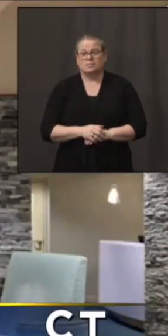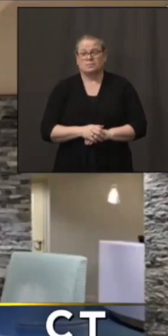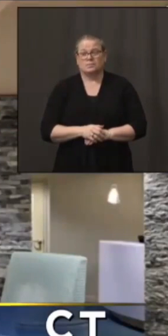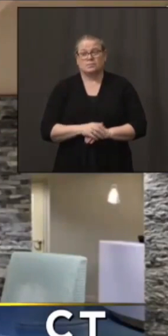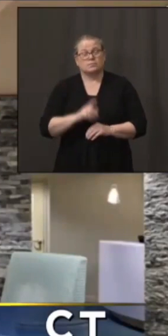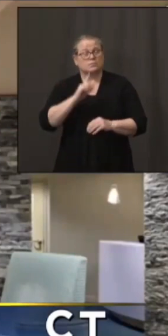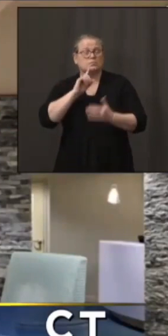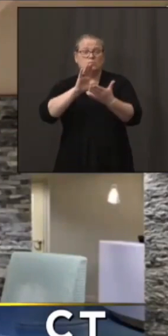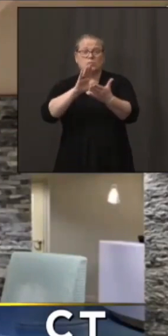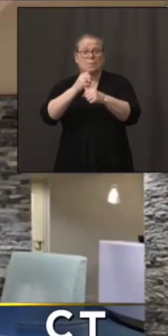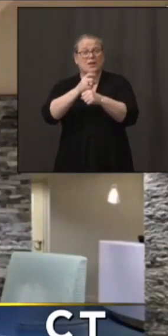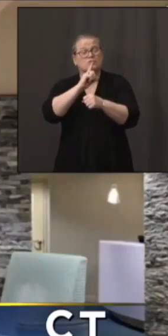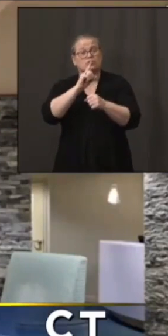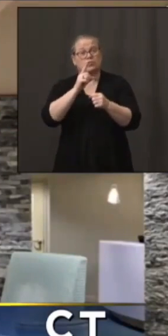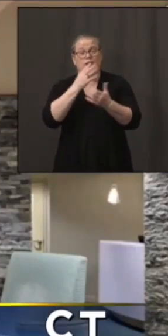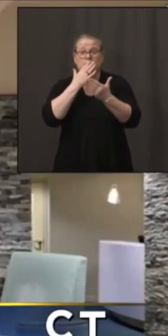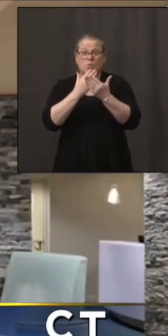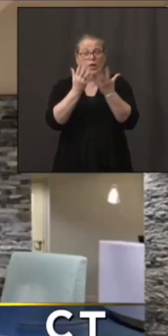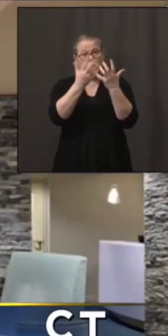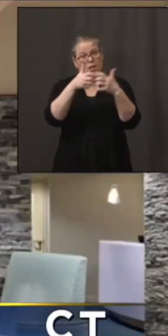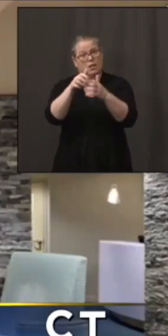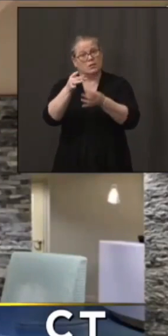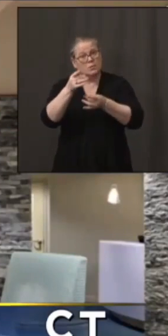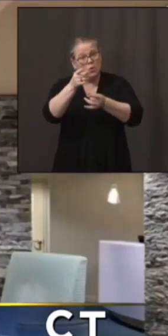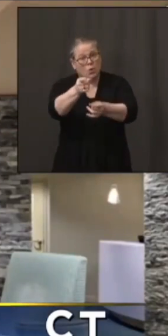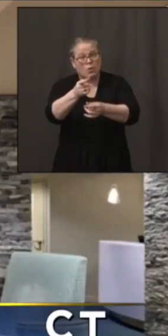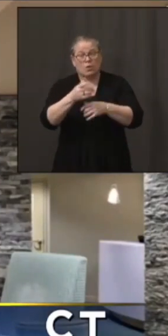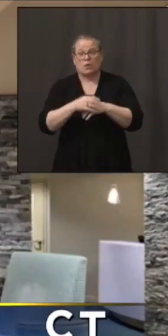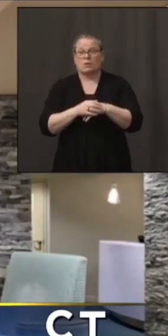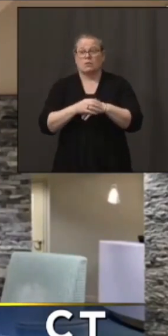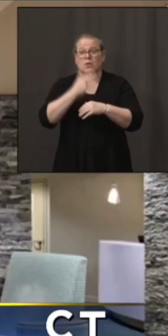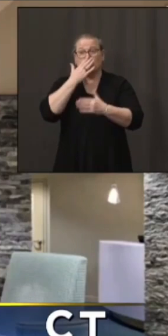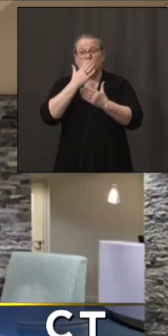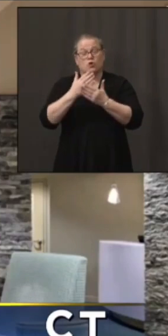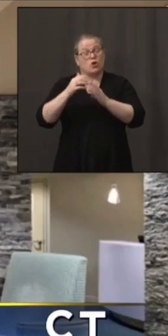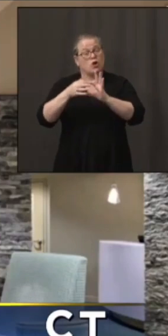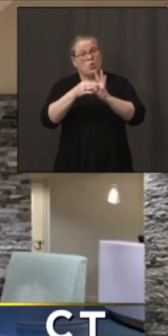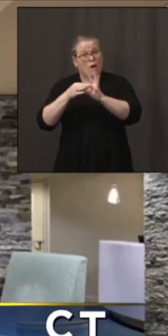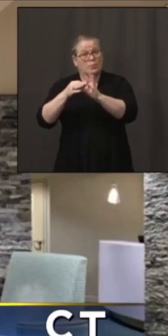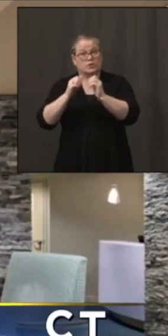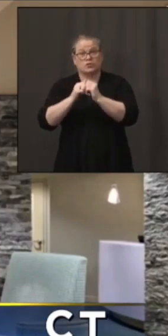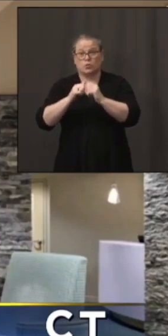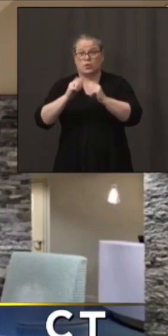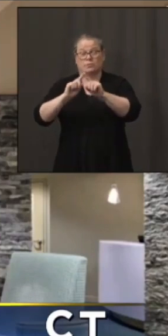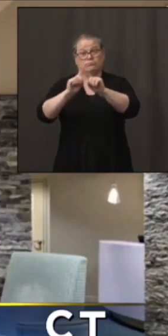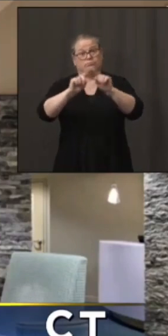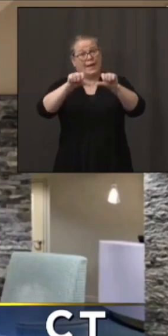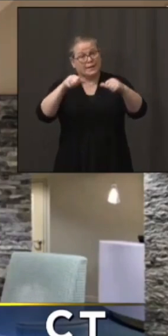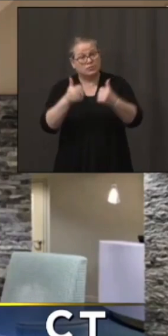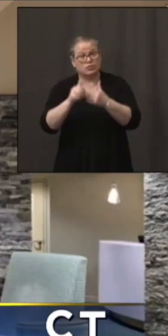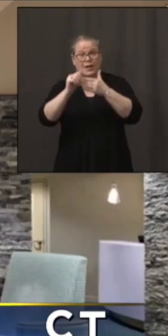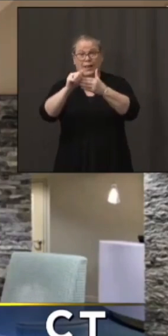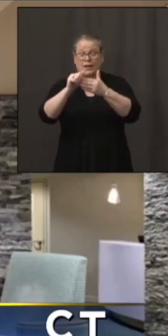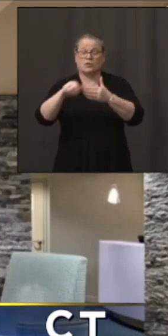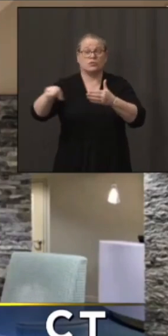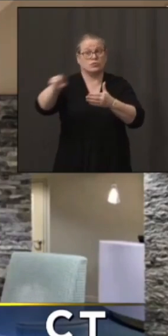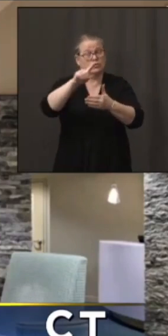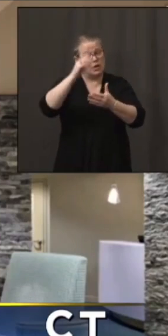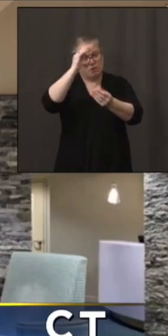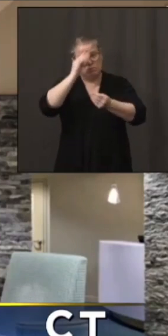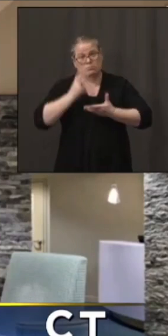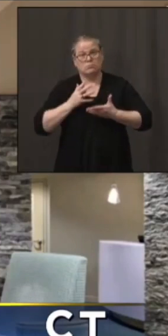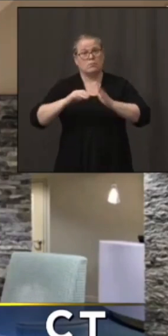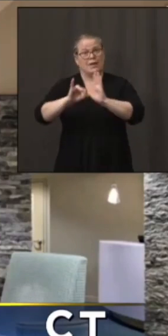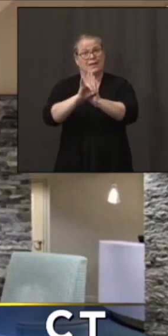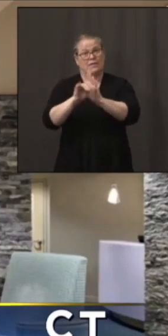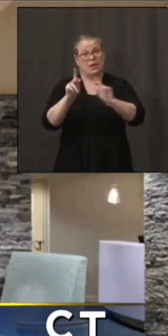that it's well orchestrated, and we've gotten good cooperation with agency leadership who've identified individuals, which